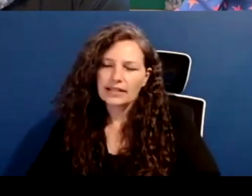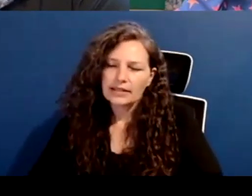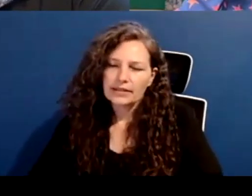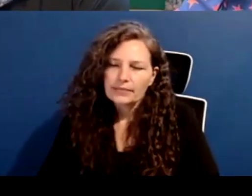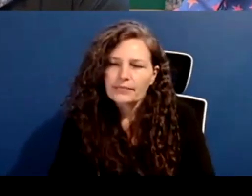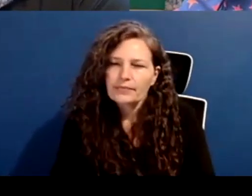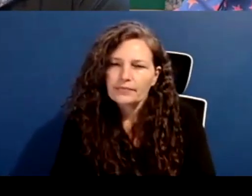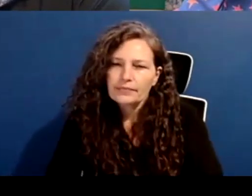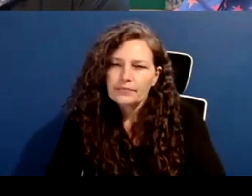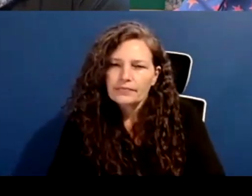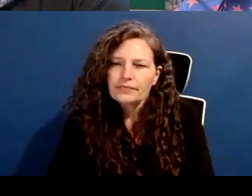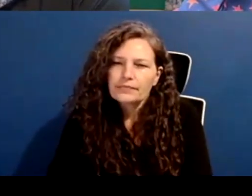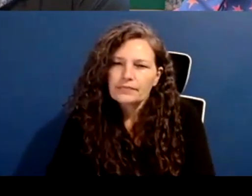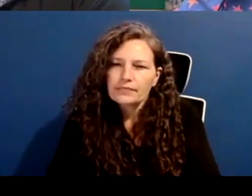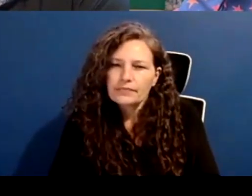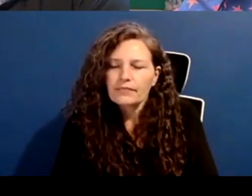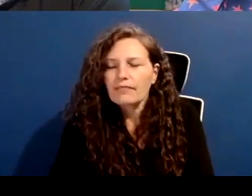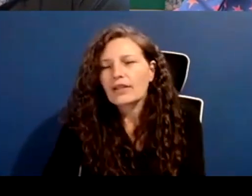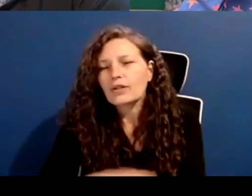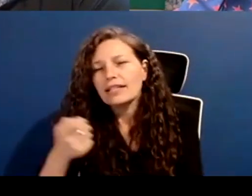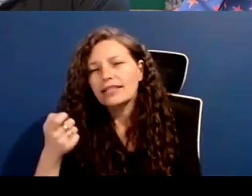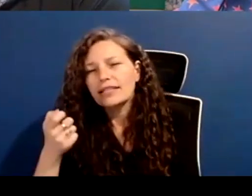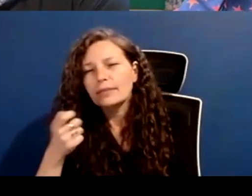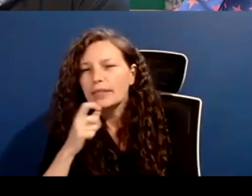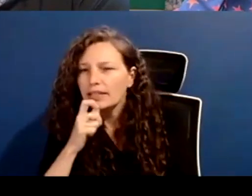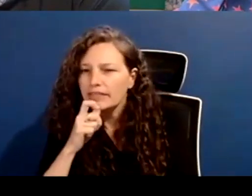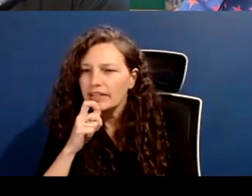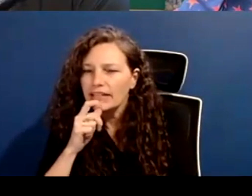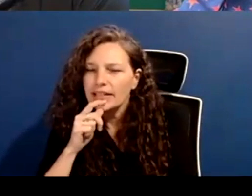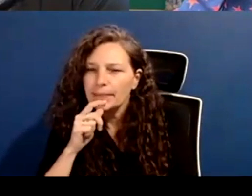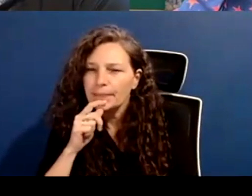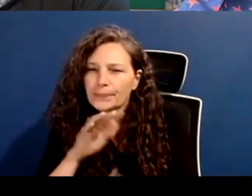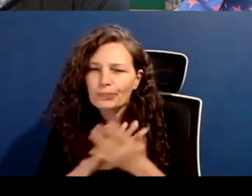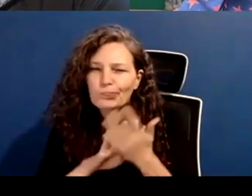preeminent focus on that, which makes it,